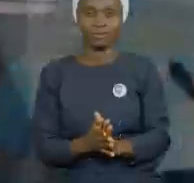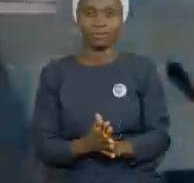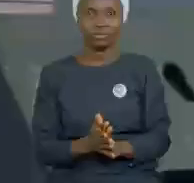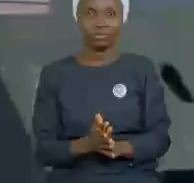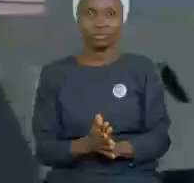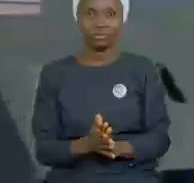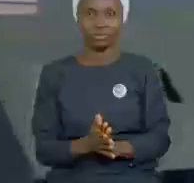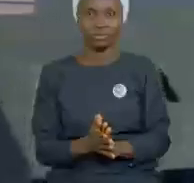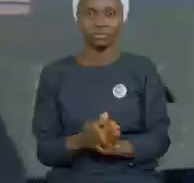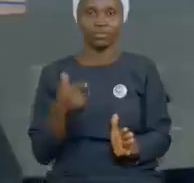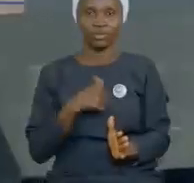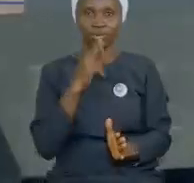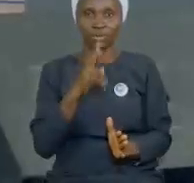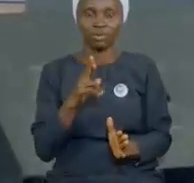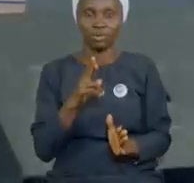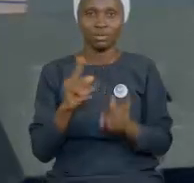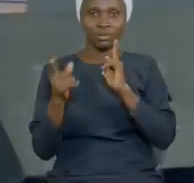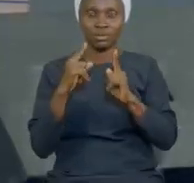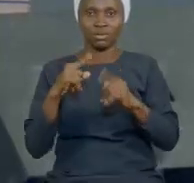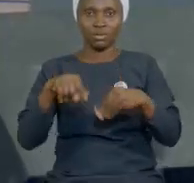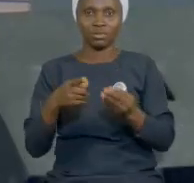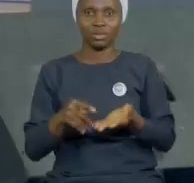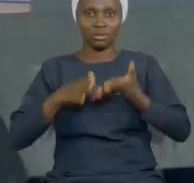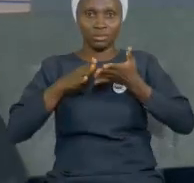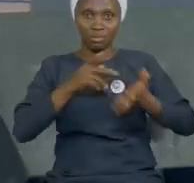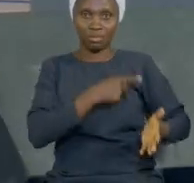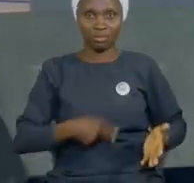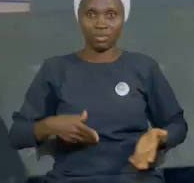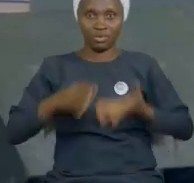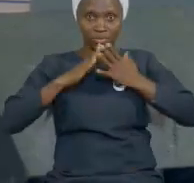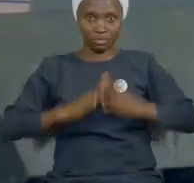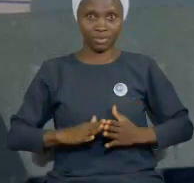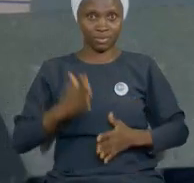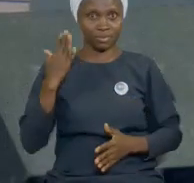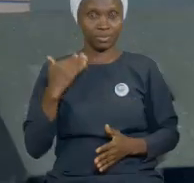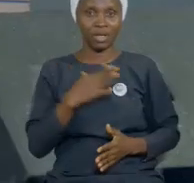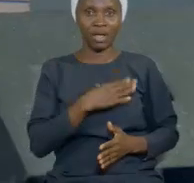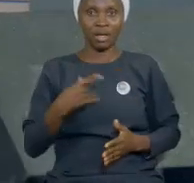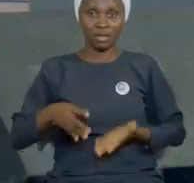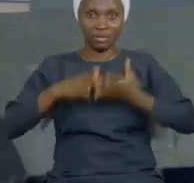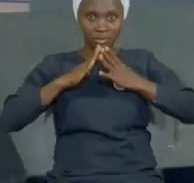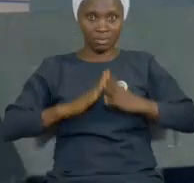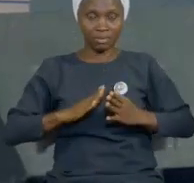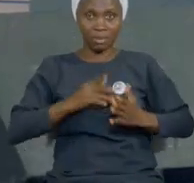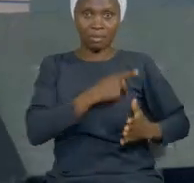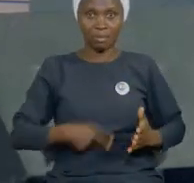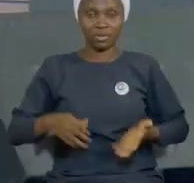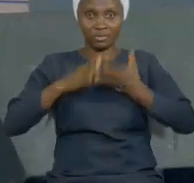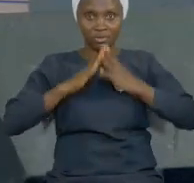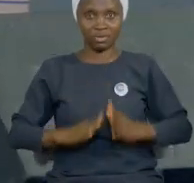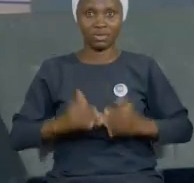We've been talking about the Prince of Peace. And the Prince of Peace has a kingdom.